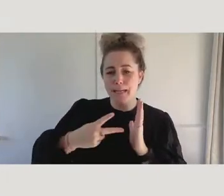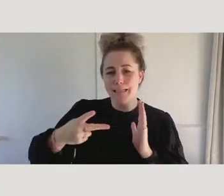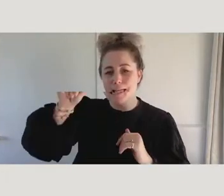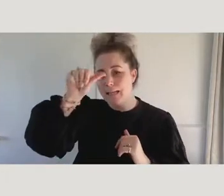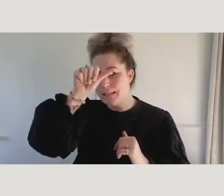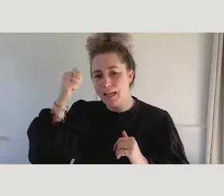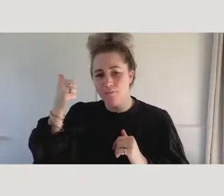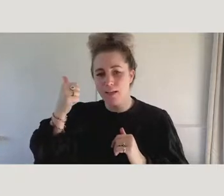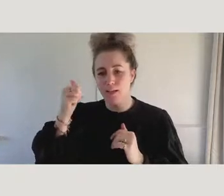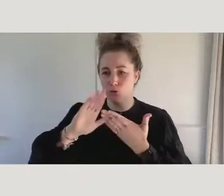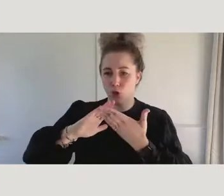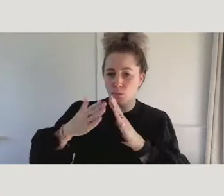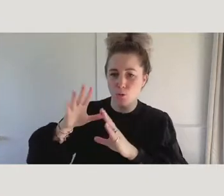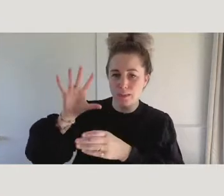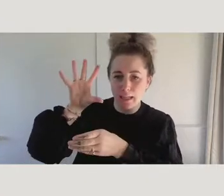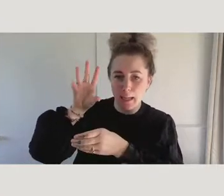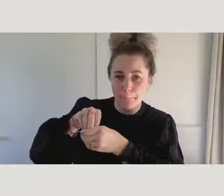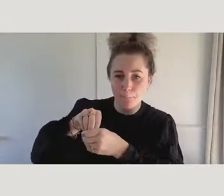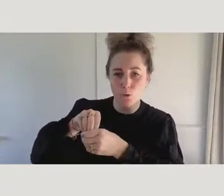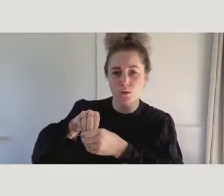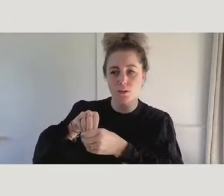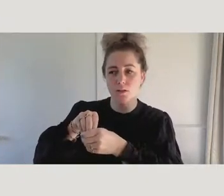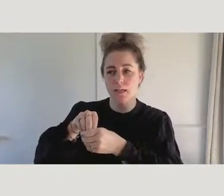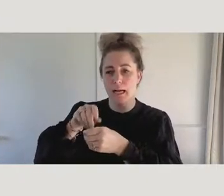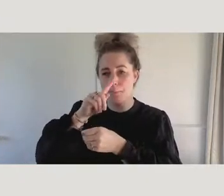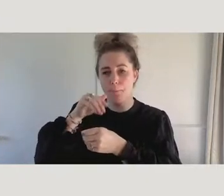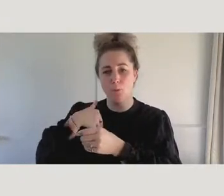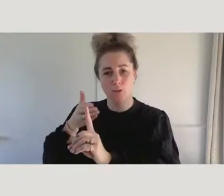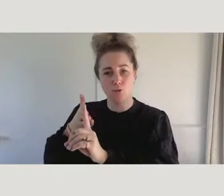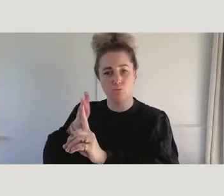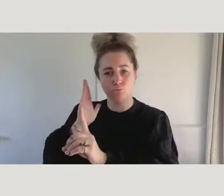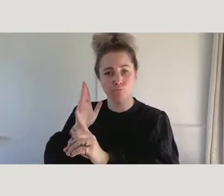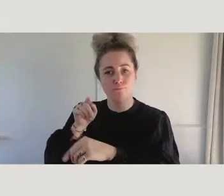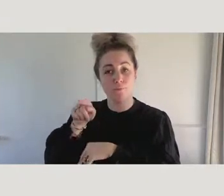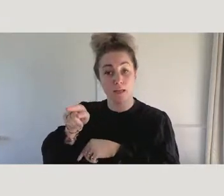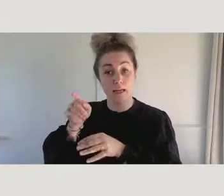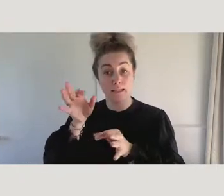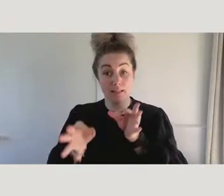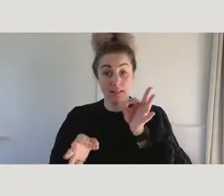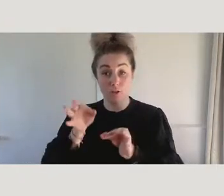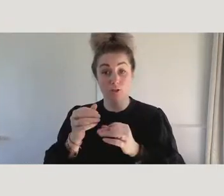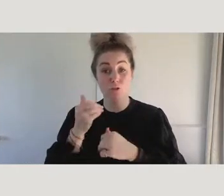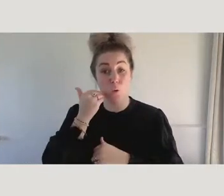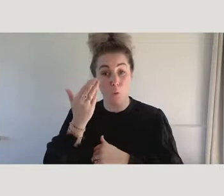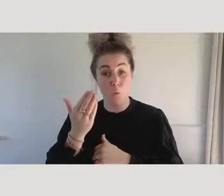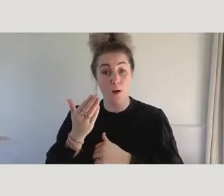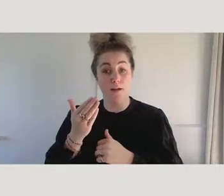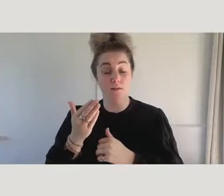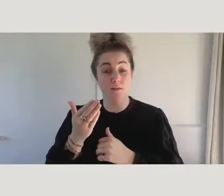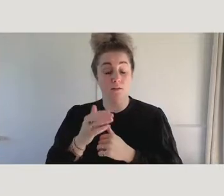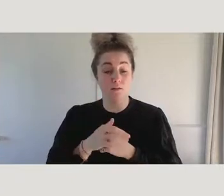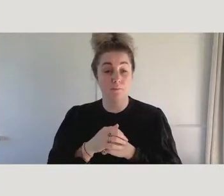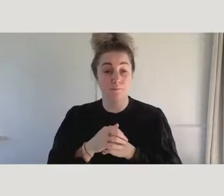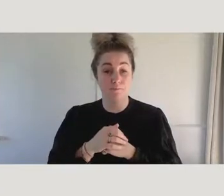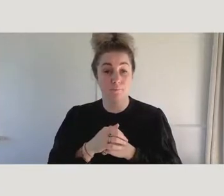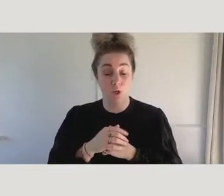Community input and a recognition that those decisions are always scrutinized